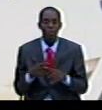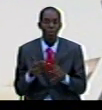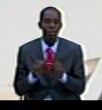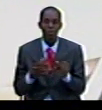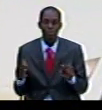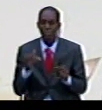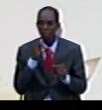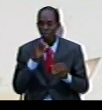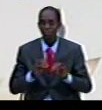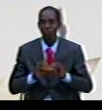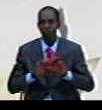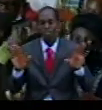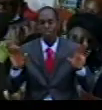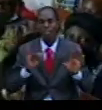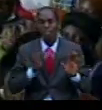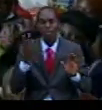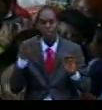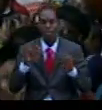in.